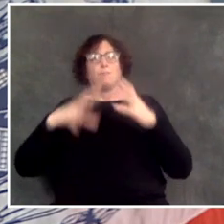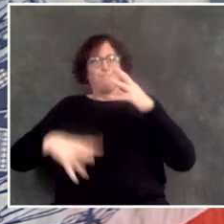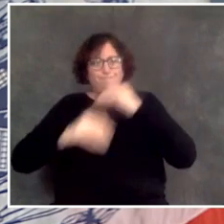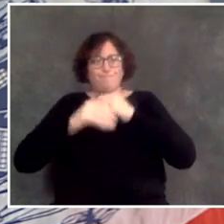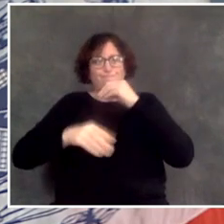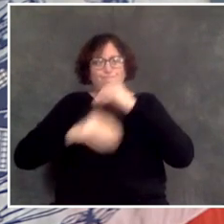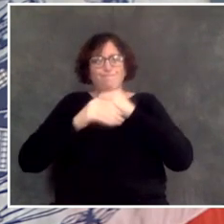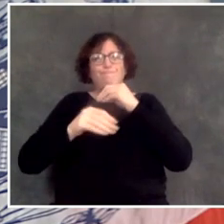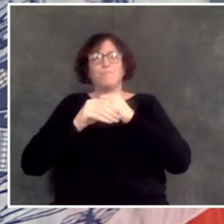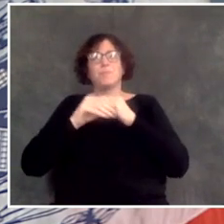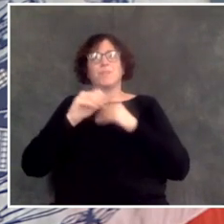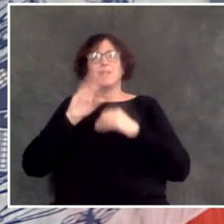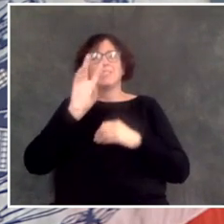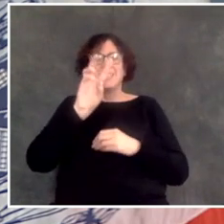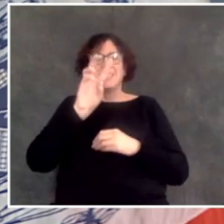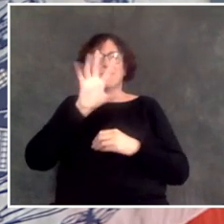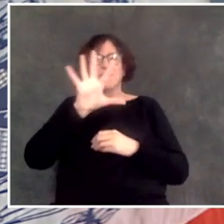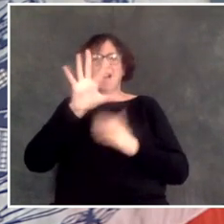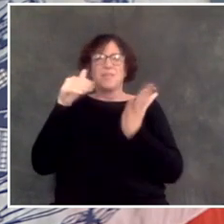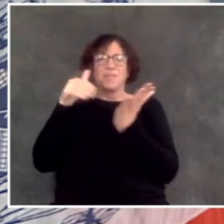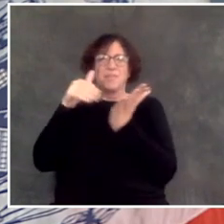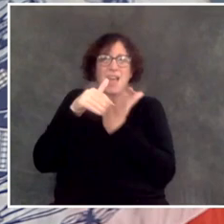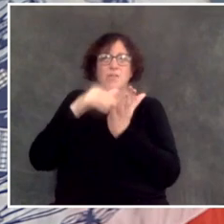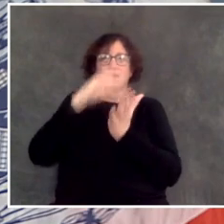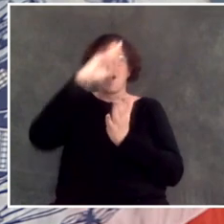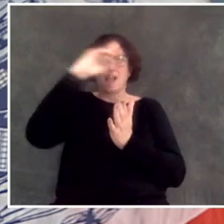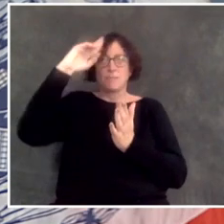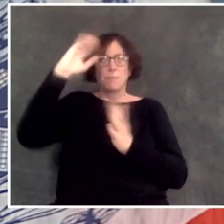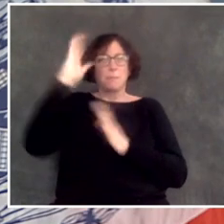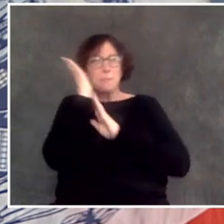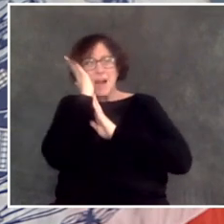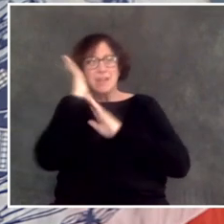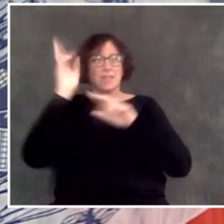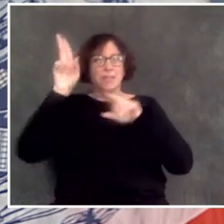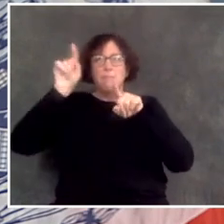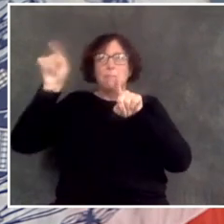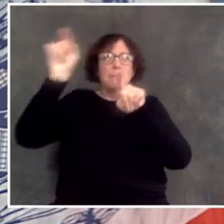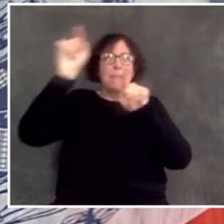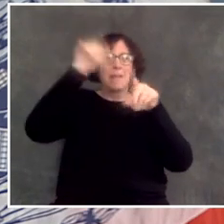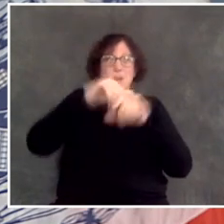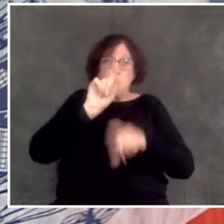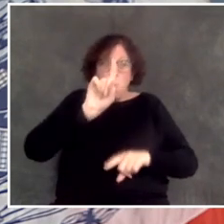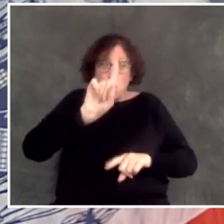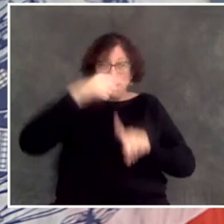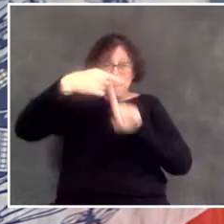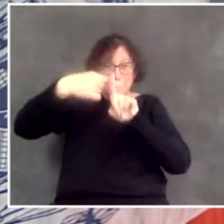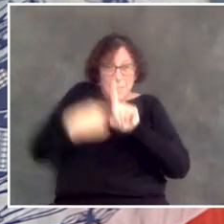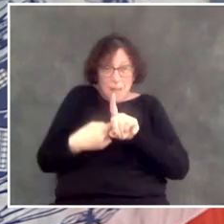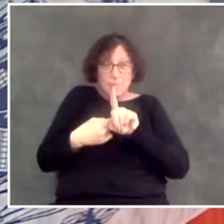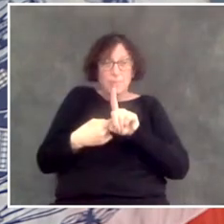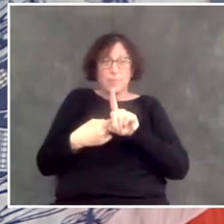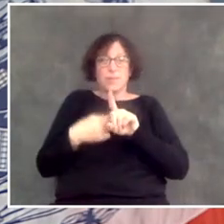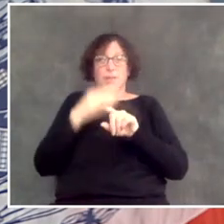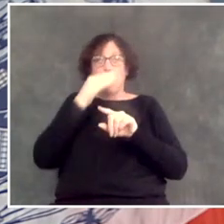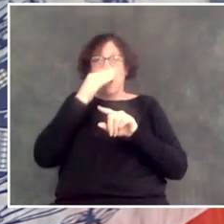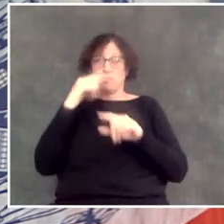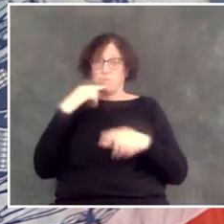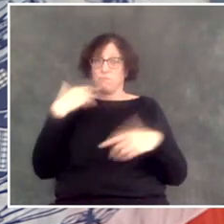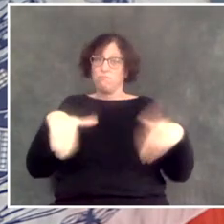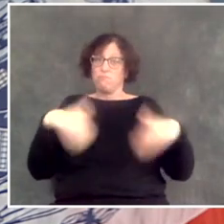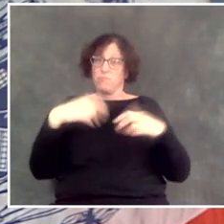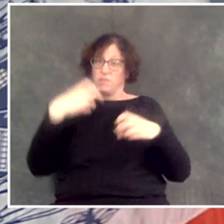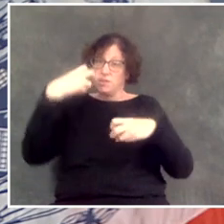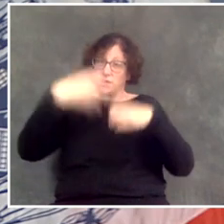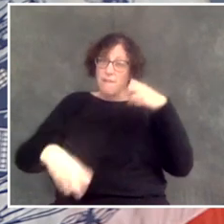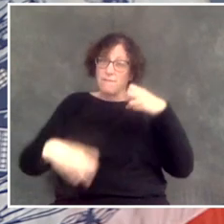that in the month of April. That is a staggering endeavor. And then they all have to be staffed, and it has to